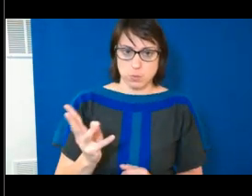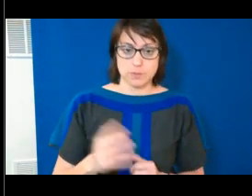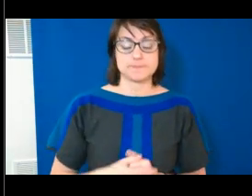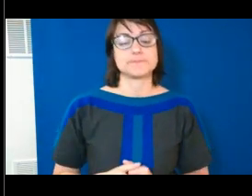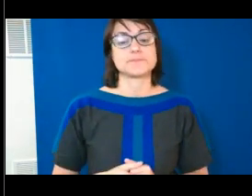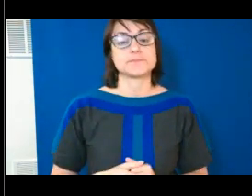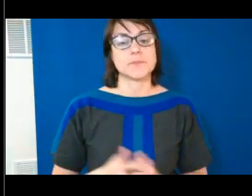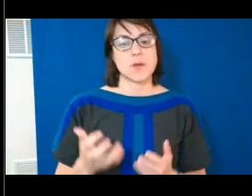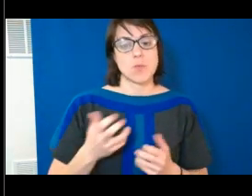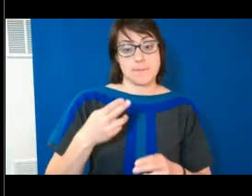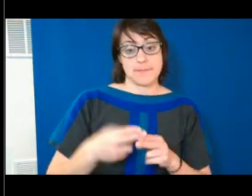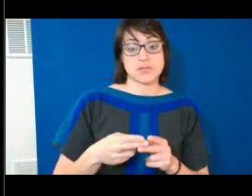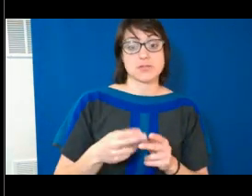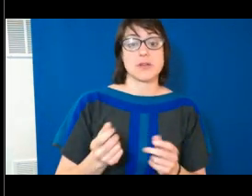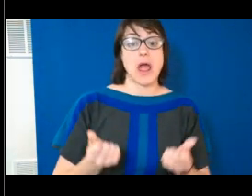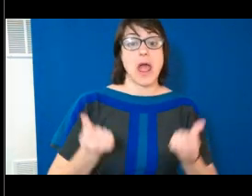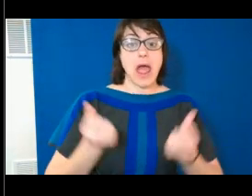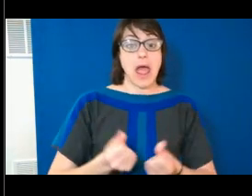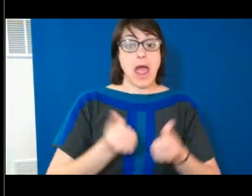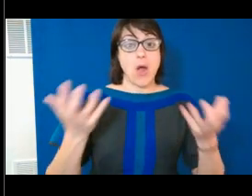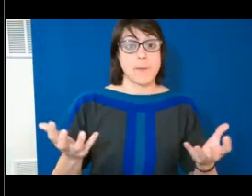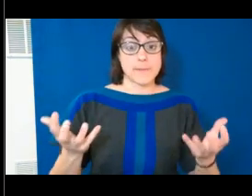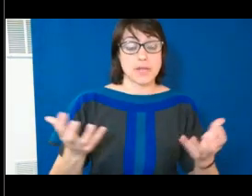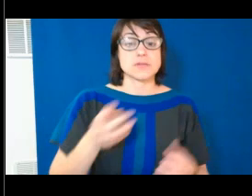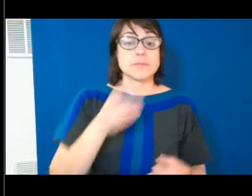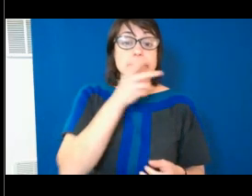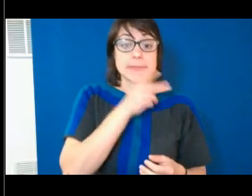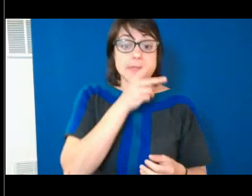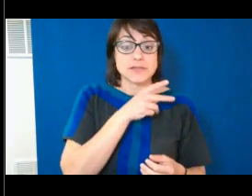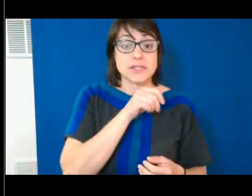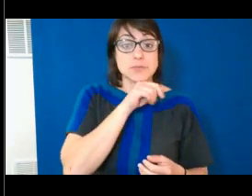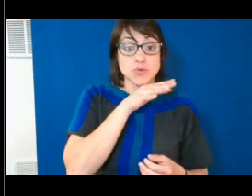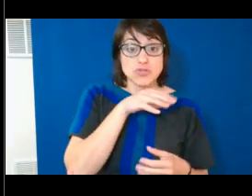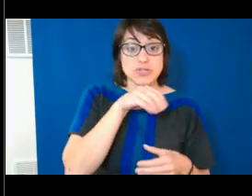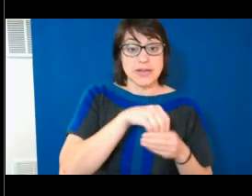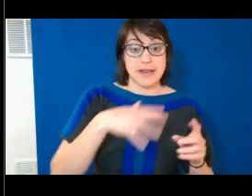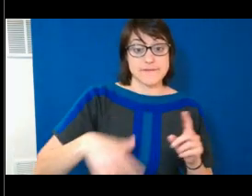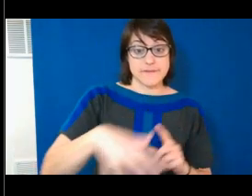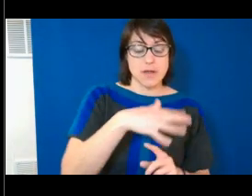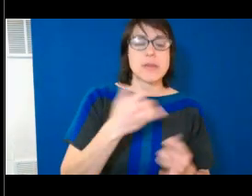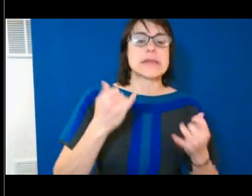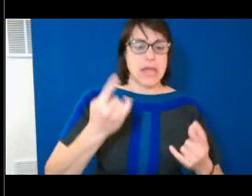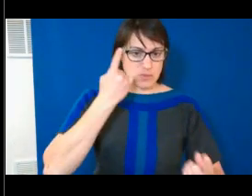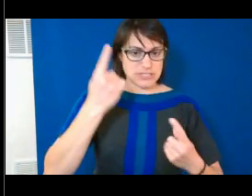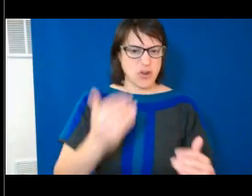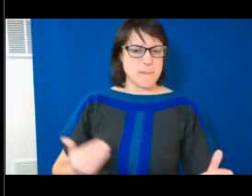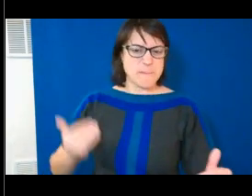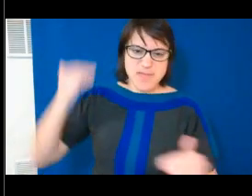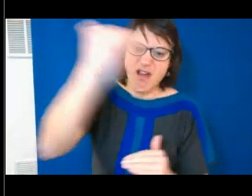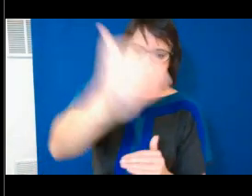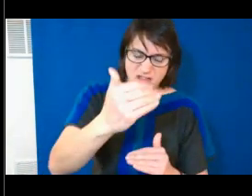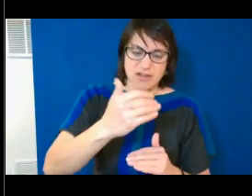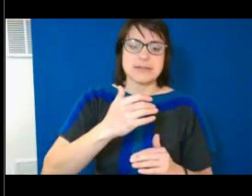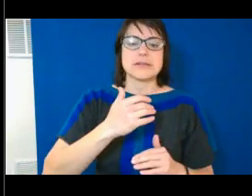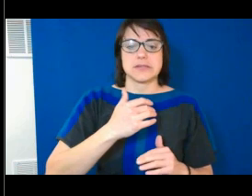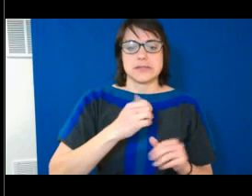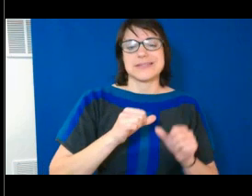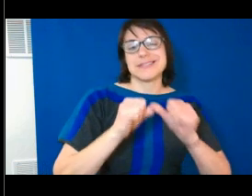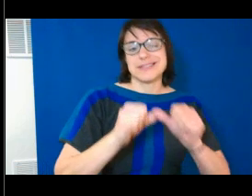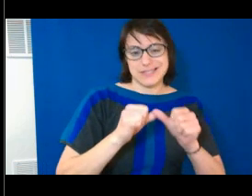of plastic pollution in the environment is now considered to be beyond a sustainable threshold that could